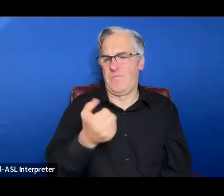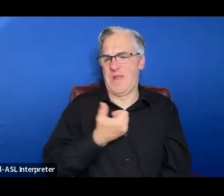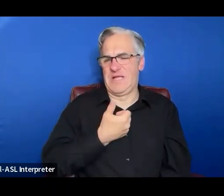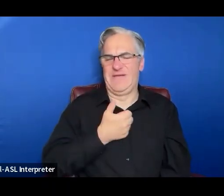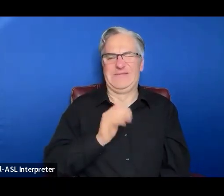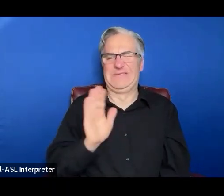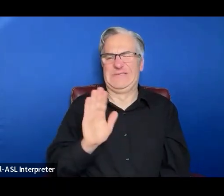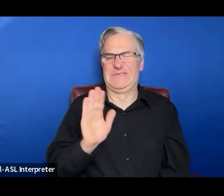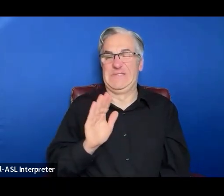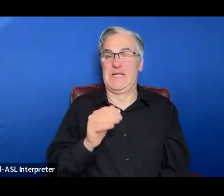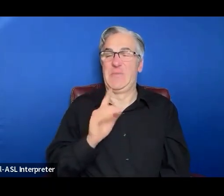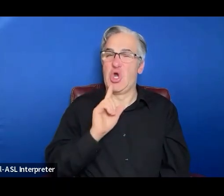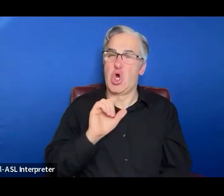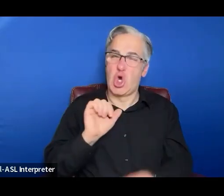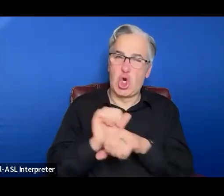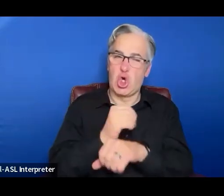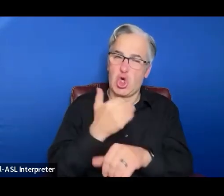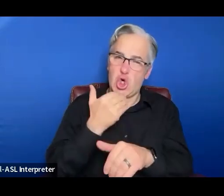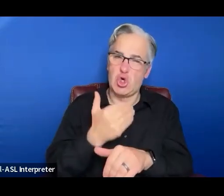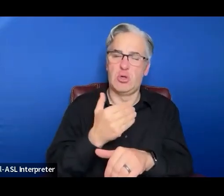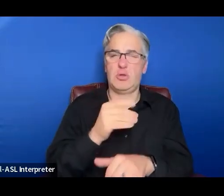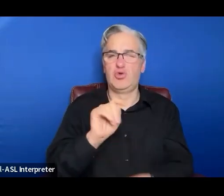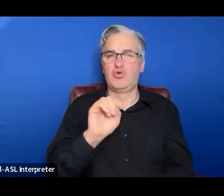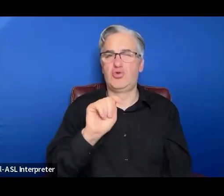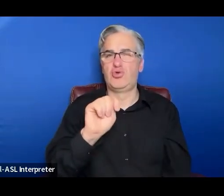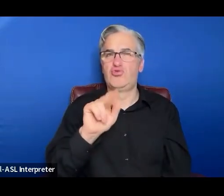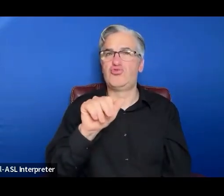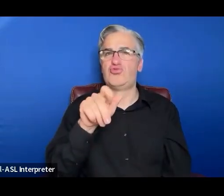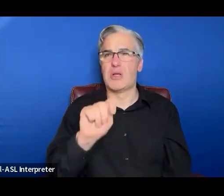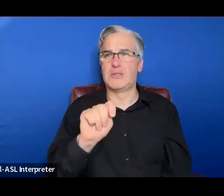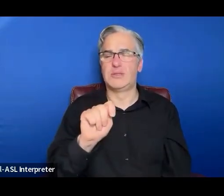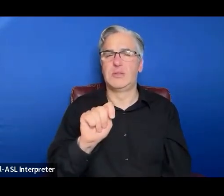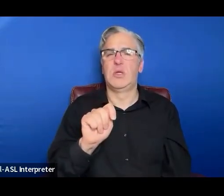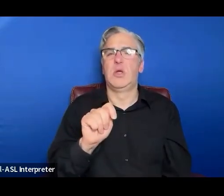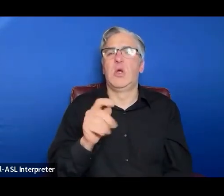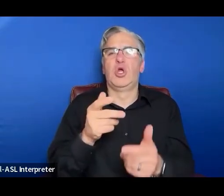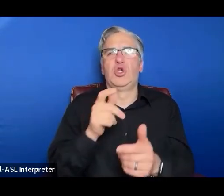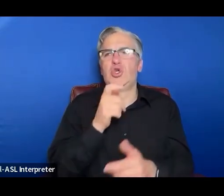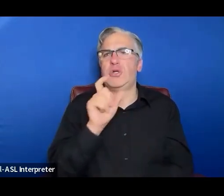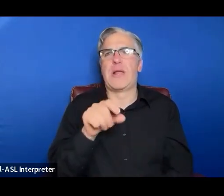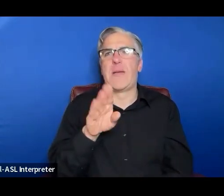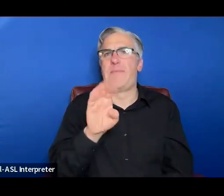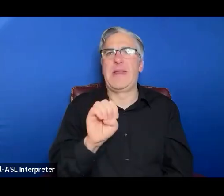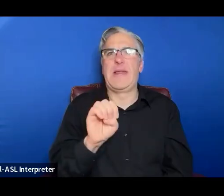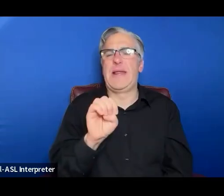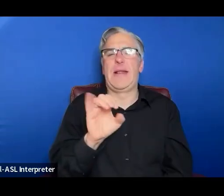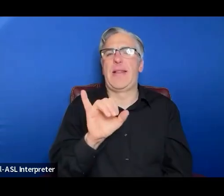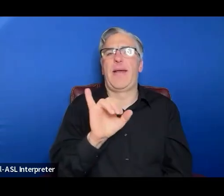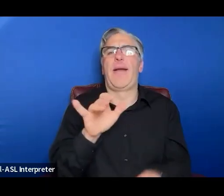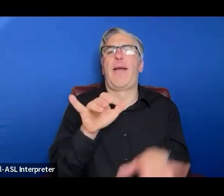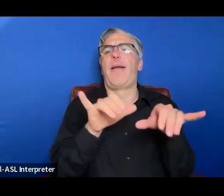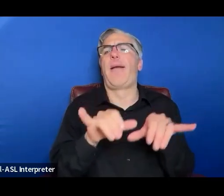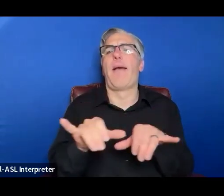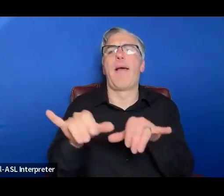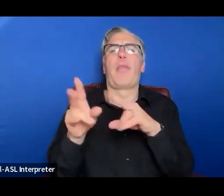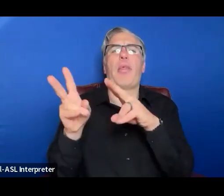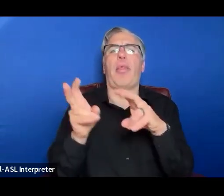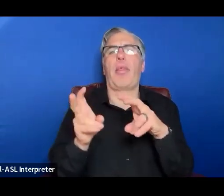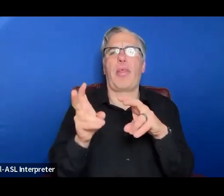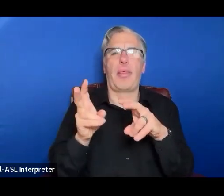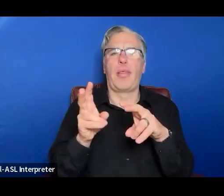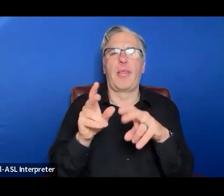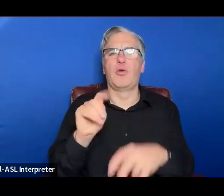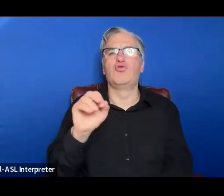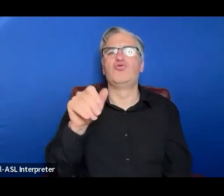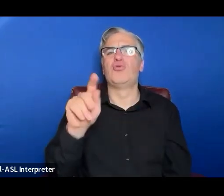to be a good trust, it should not be a boilerplate trust that you get from somebody.